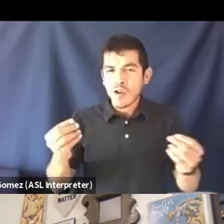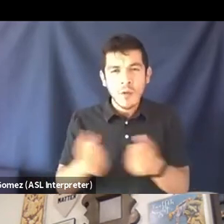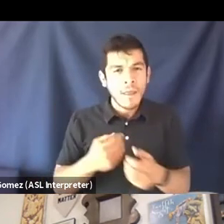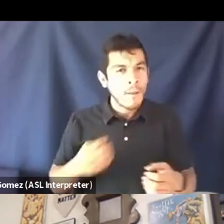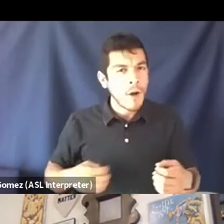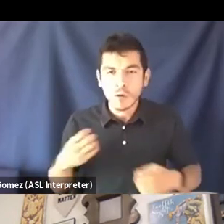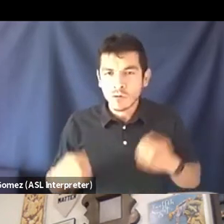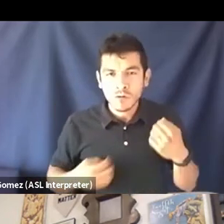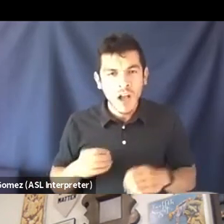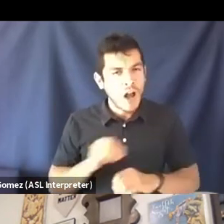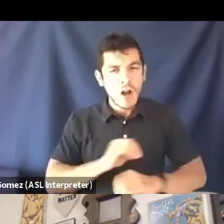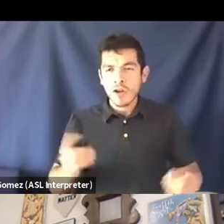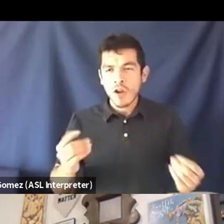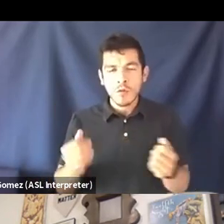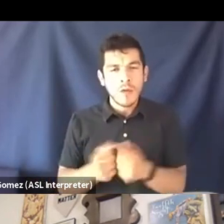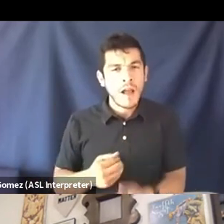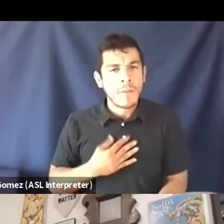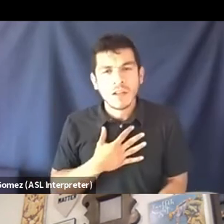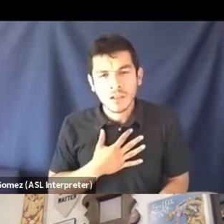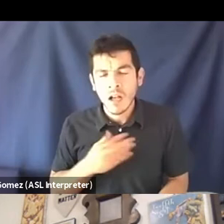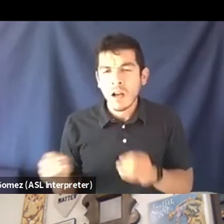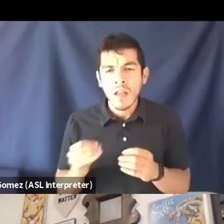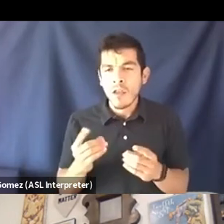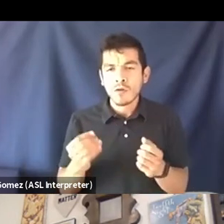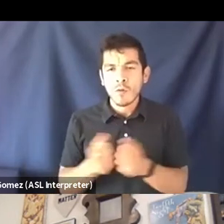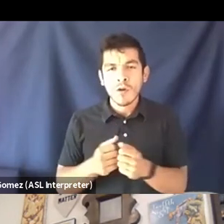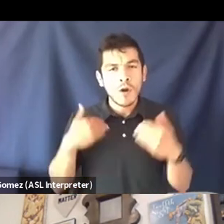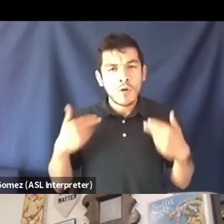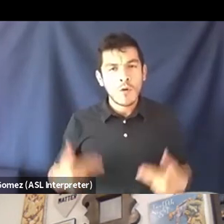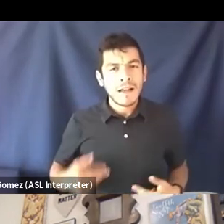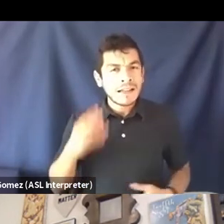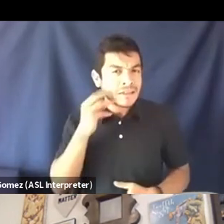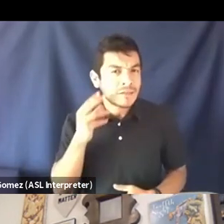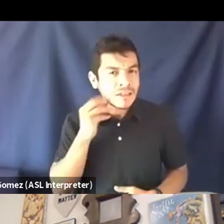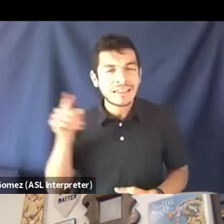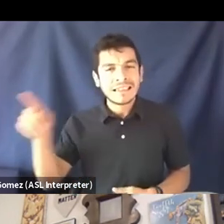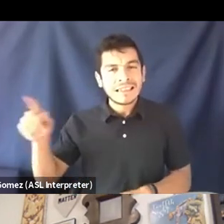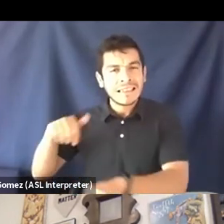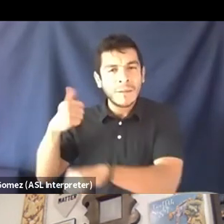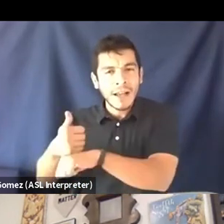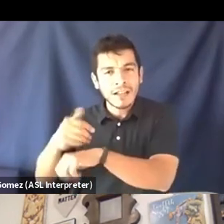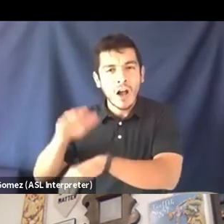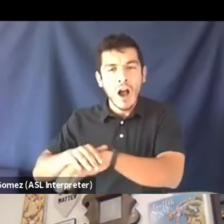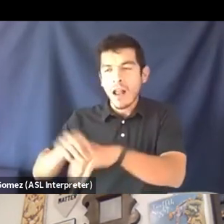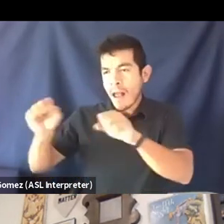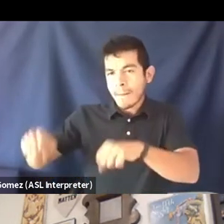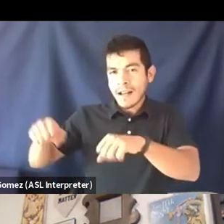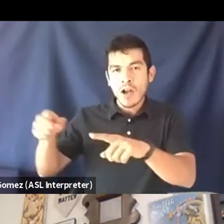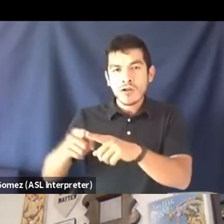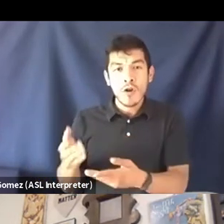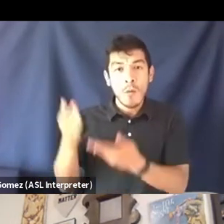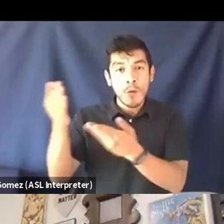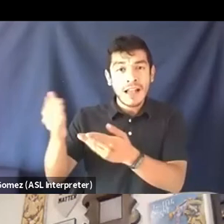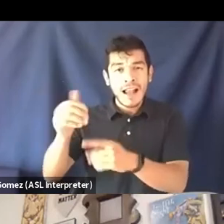It has nothing to do with compassion. It has nothing to do with the human experience. It is based on the ability to present a